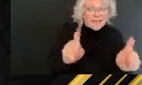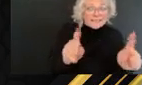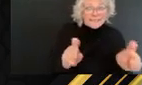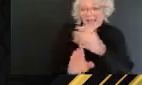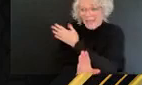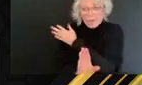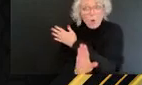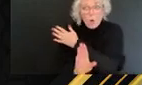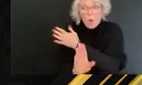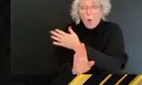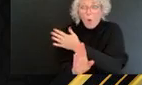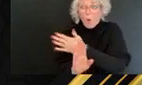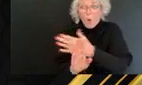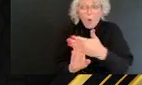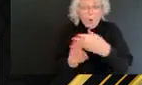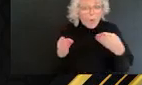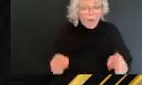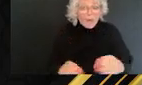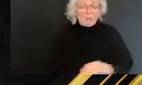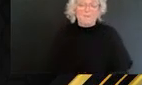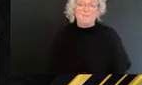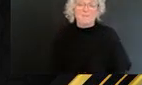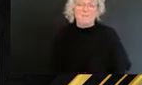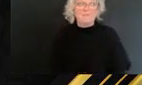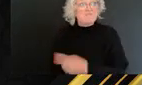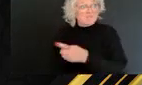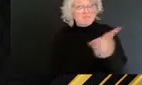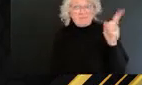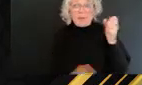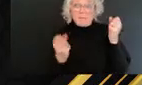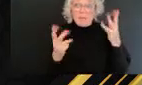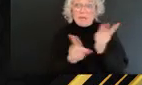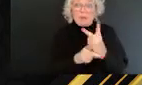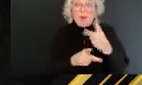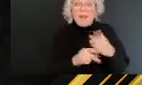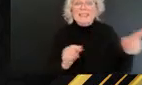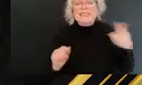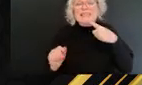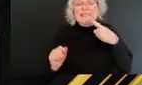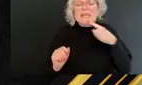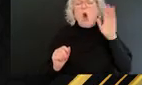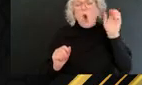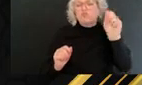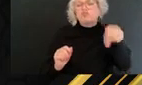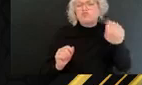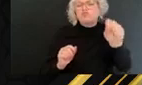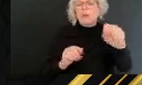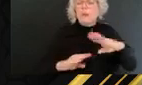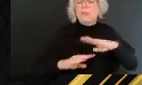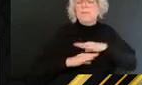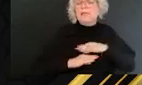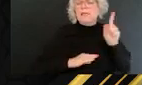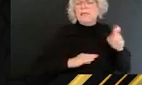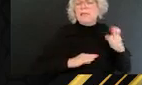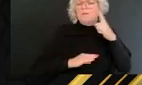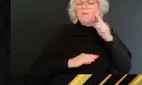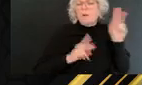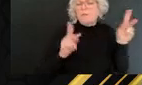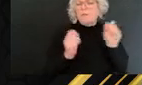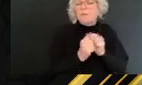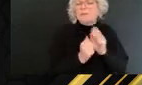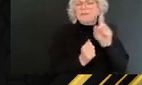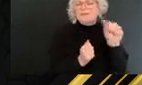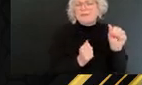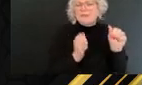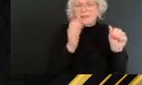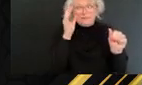in between. There are many products available that purport to meet the needs of people with disabilities,